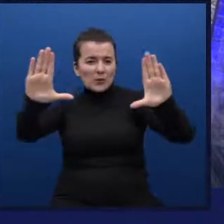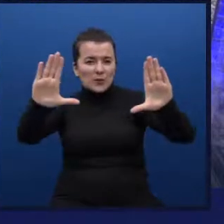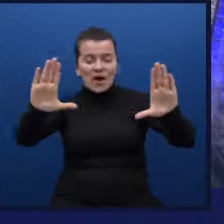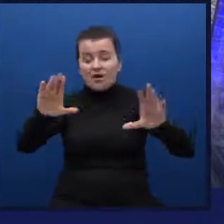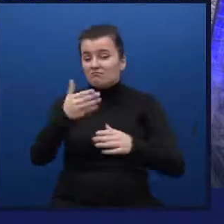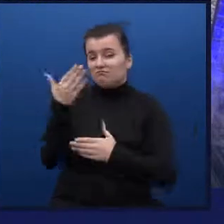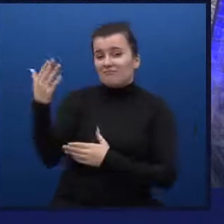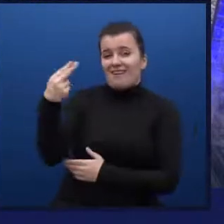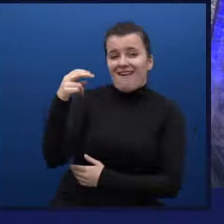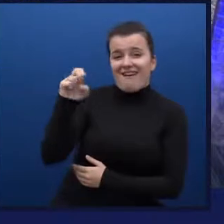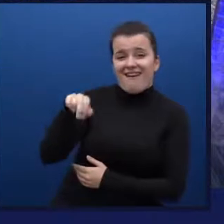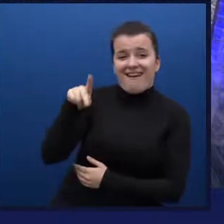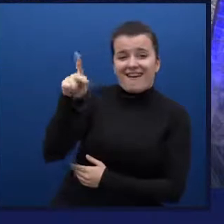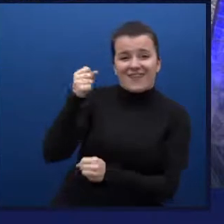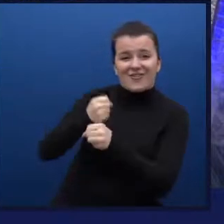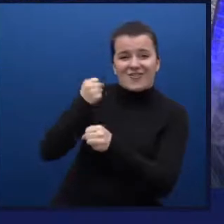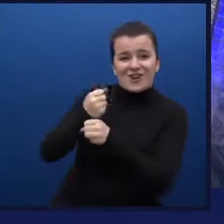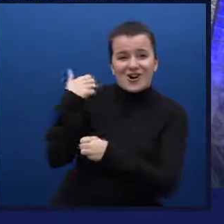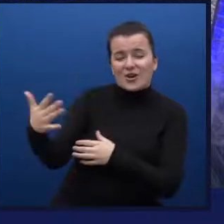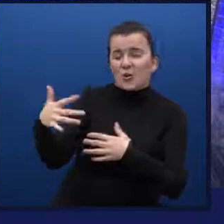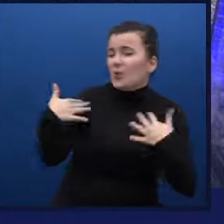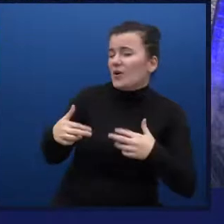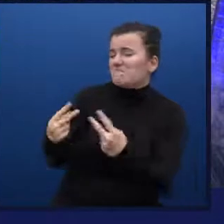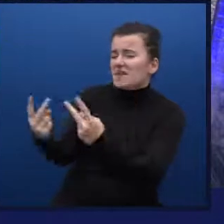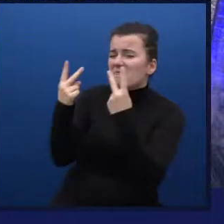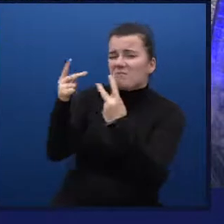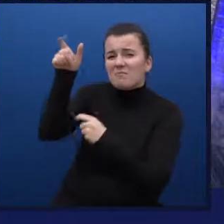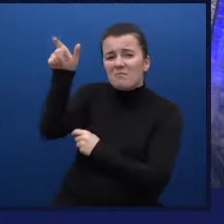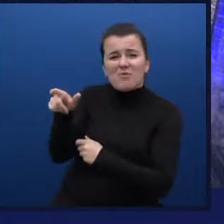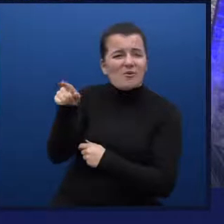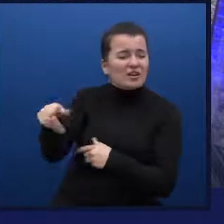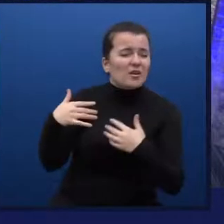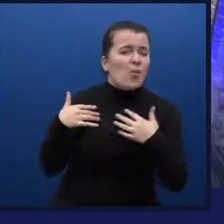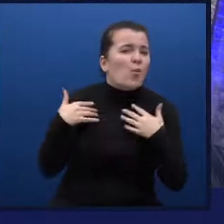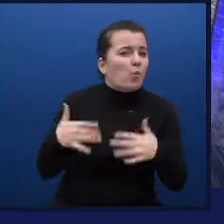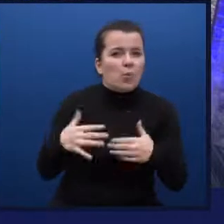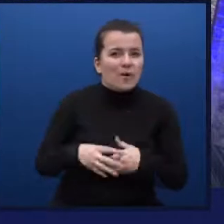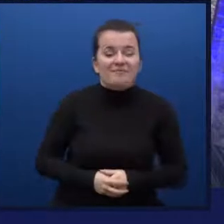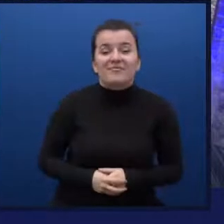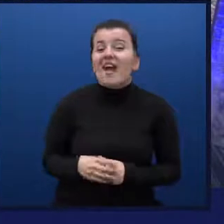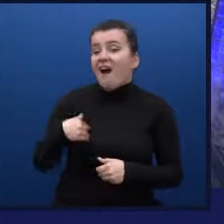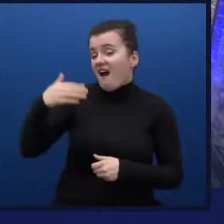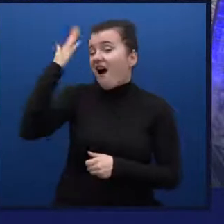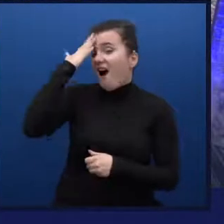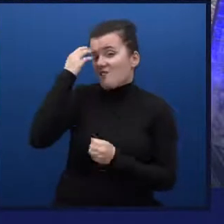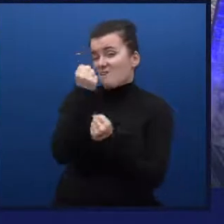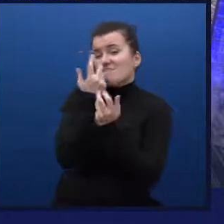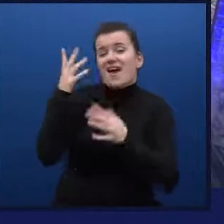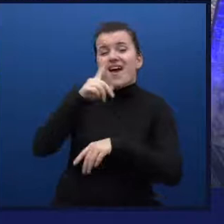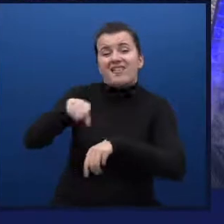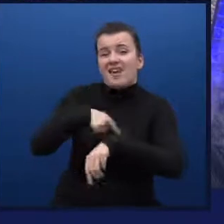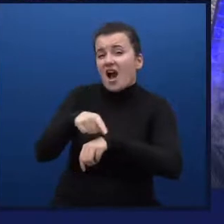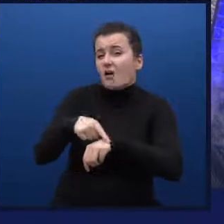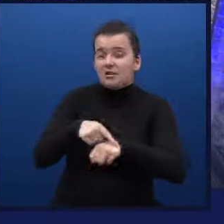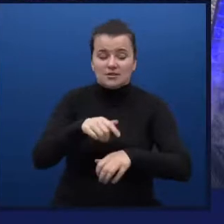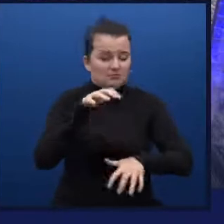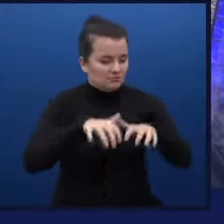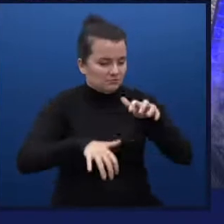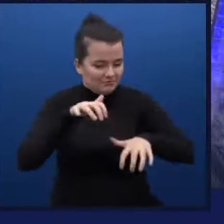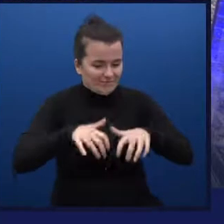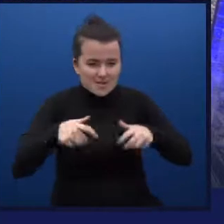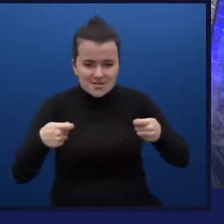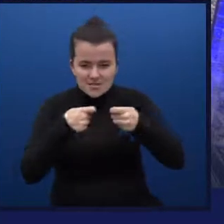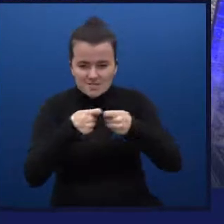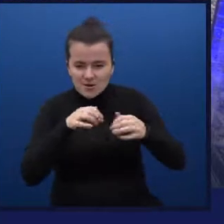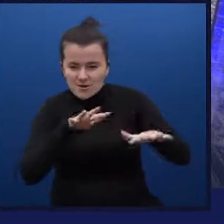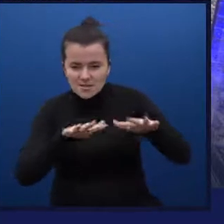amazing too. That's really important stuff that needs to be done. And I know how many hours he spent on getting this all to work for